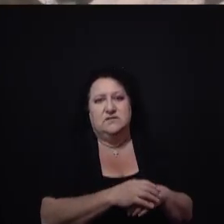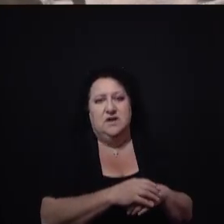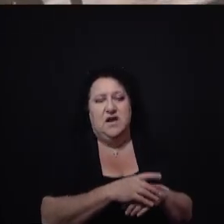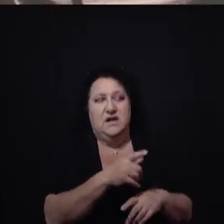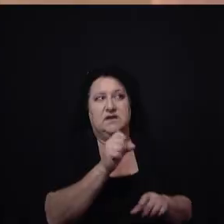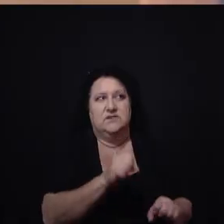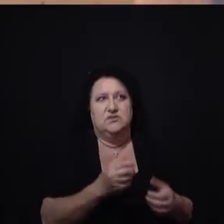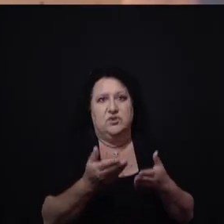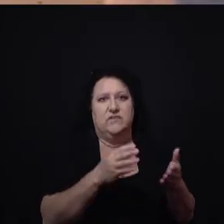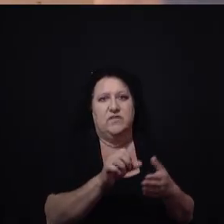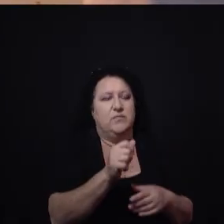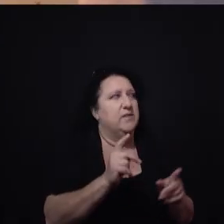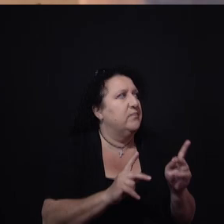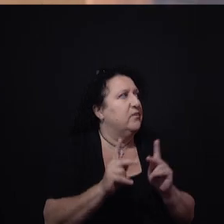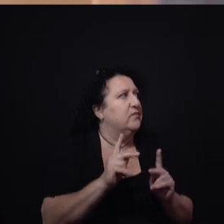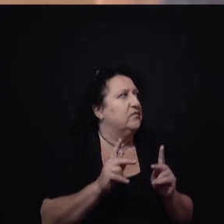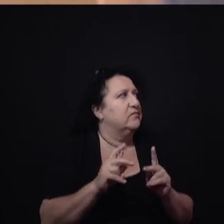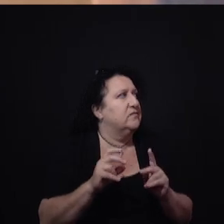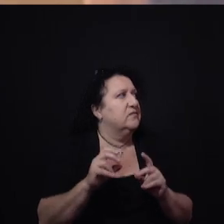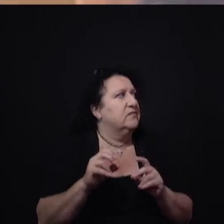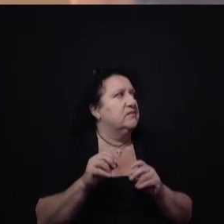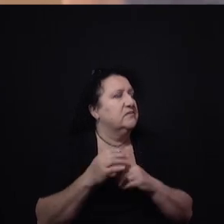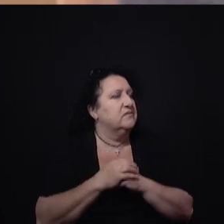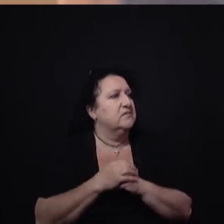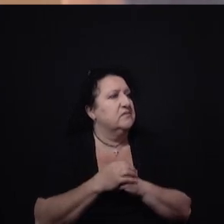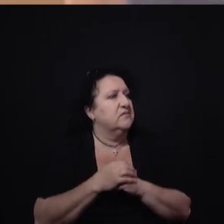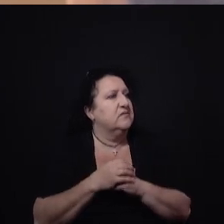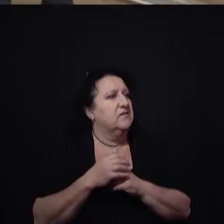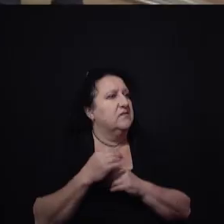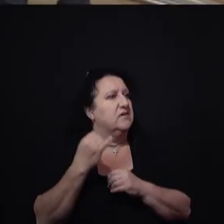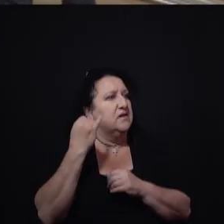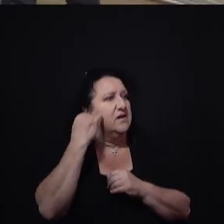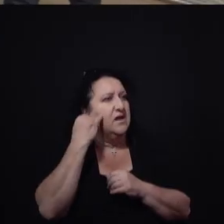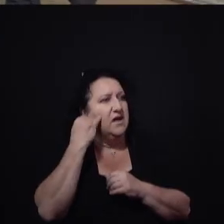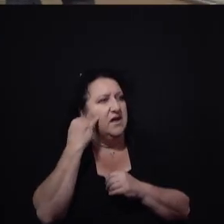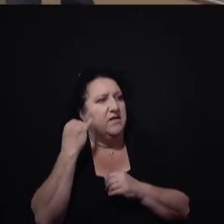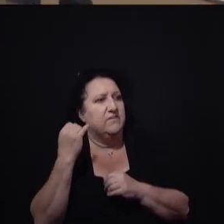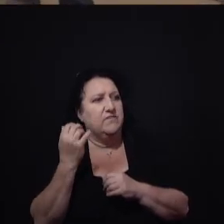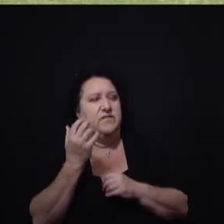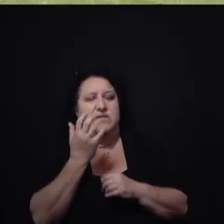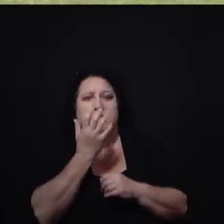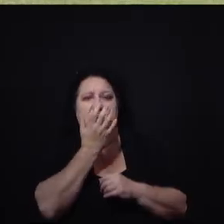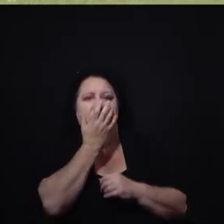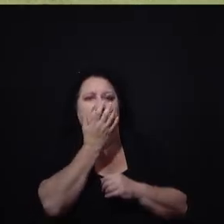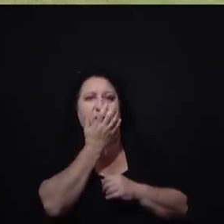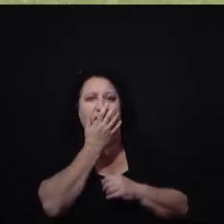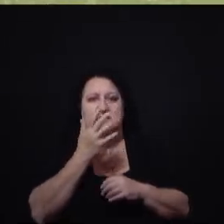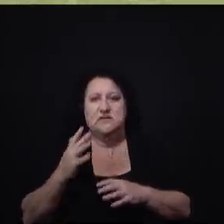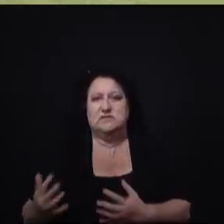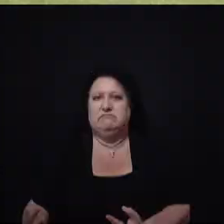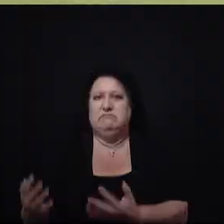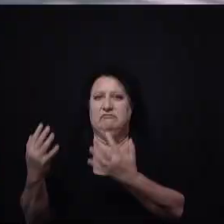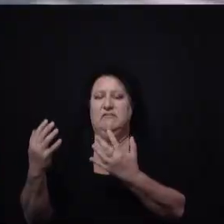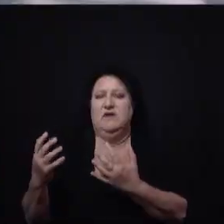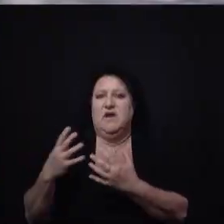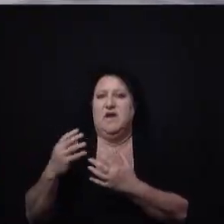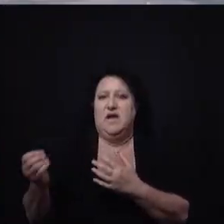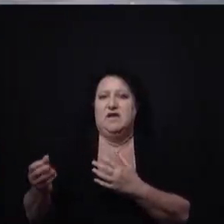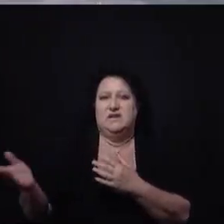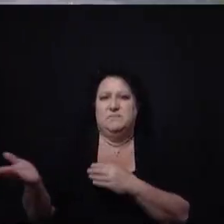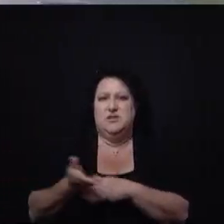child pulls on this property, if the grass is cut and the bushes are trimmed and there's no weeds in the flower beds and there's fresh mulch in the flower